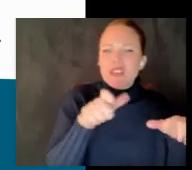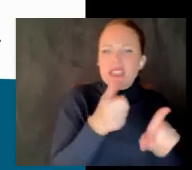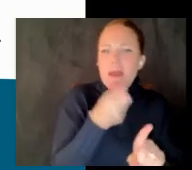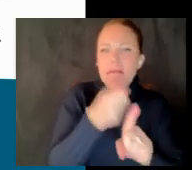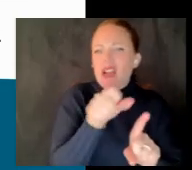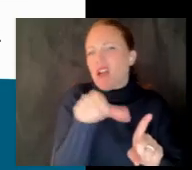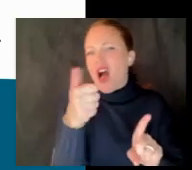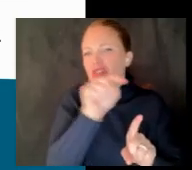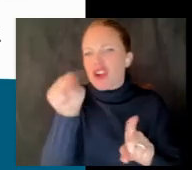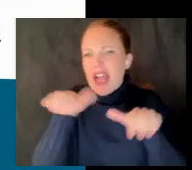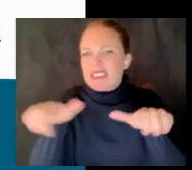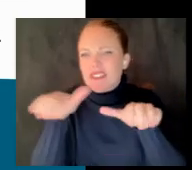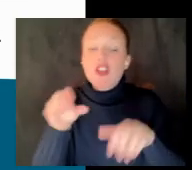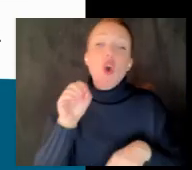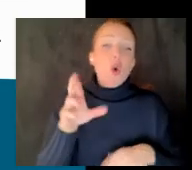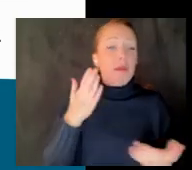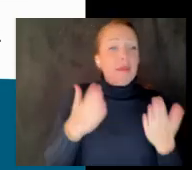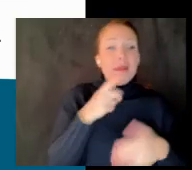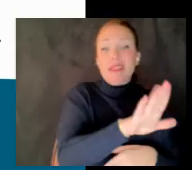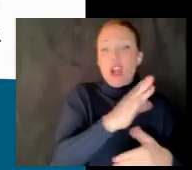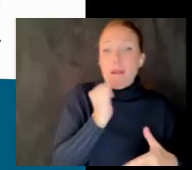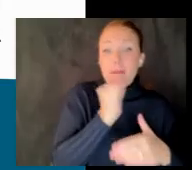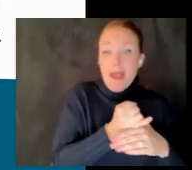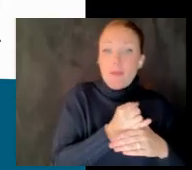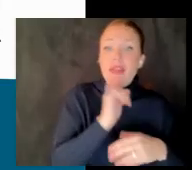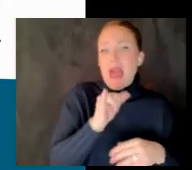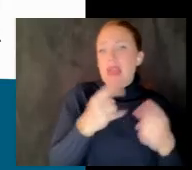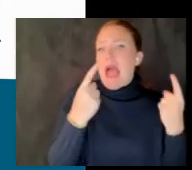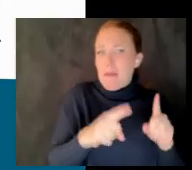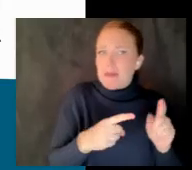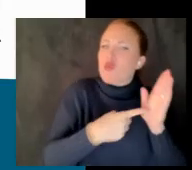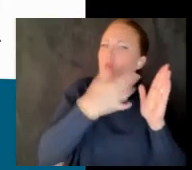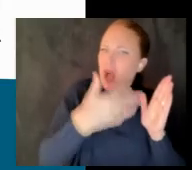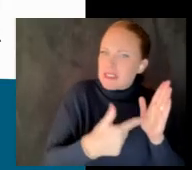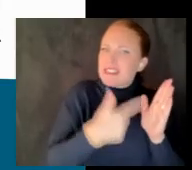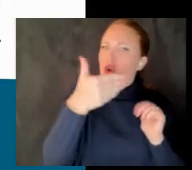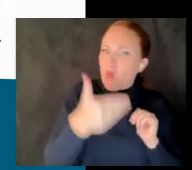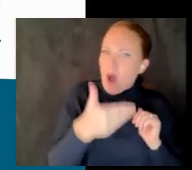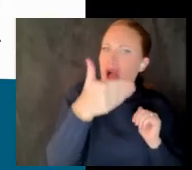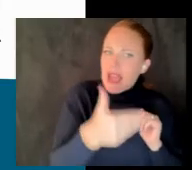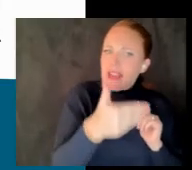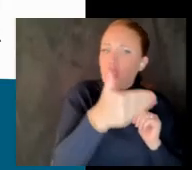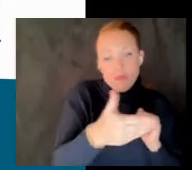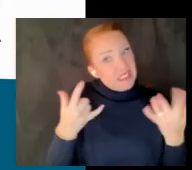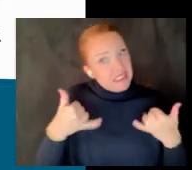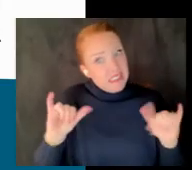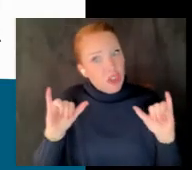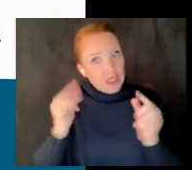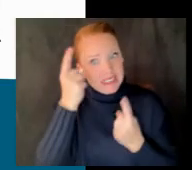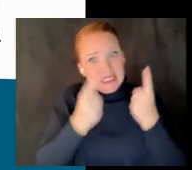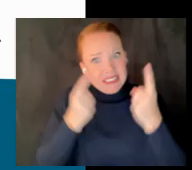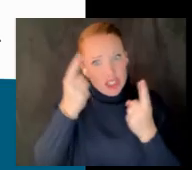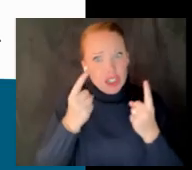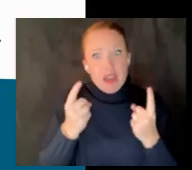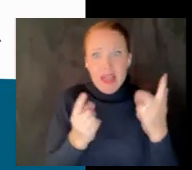an impairment that is an episodic or in remission is considered a disability if it would substantially limit a major life activity